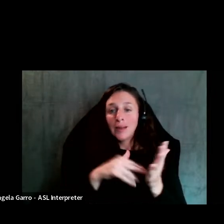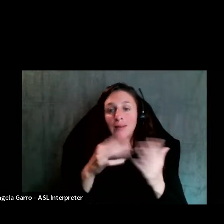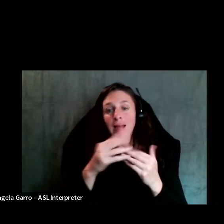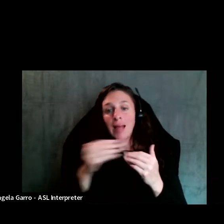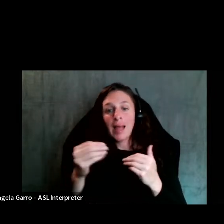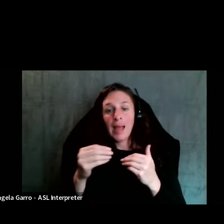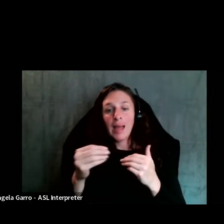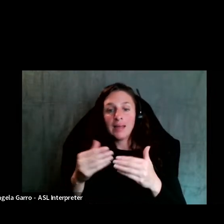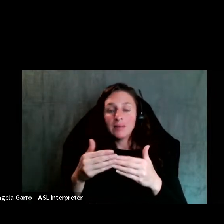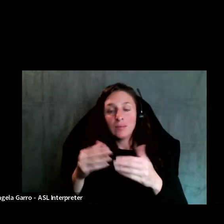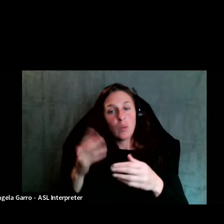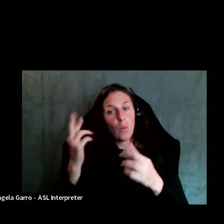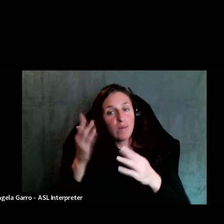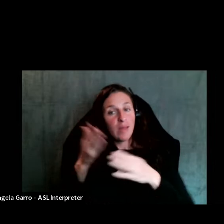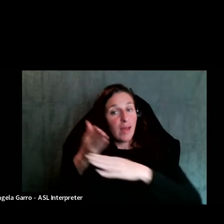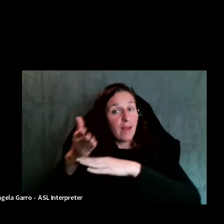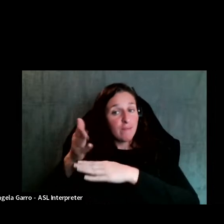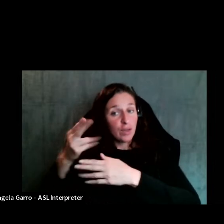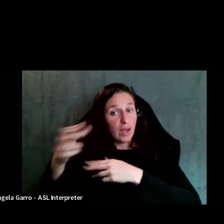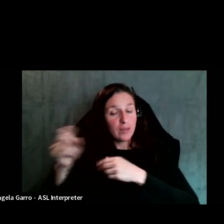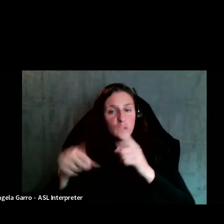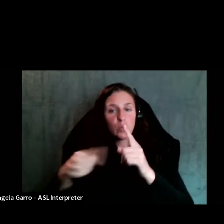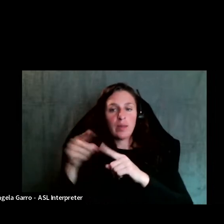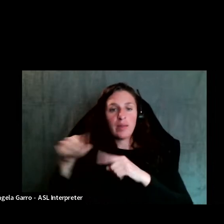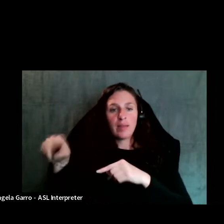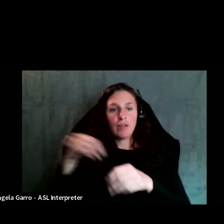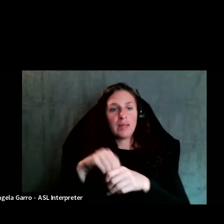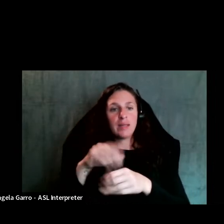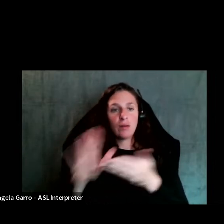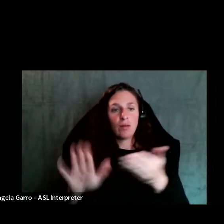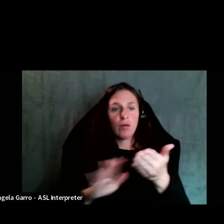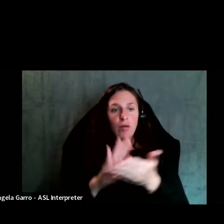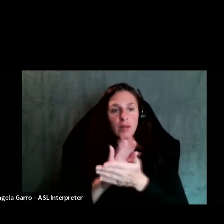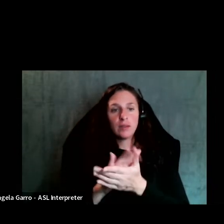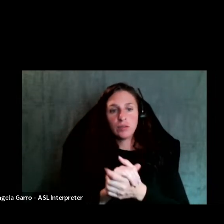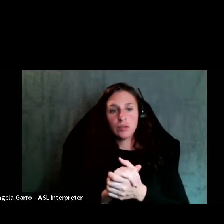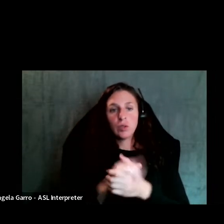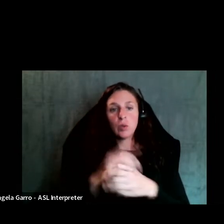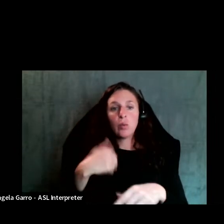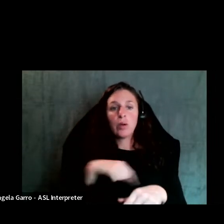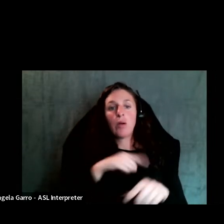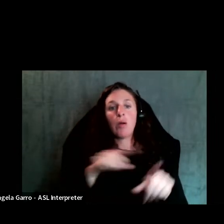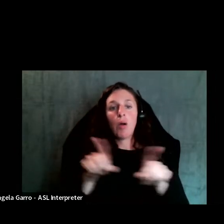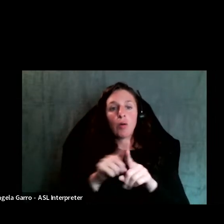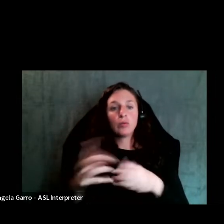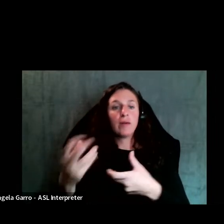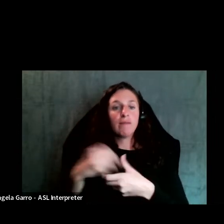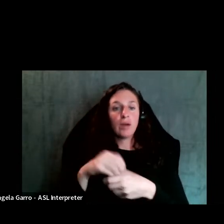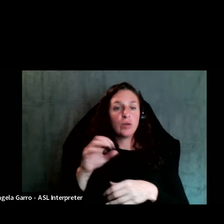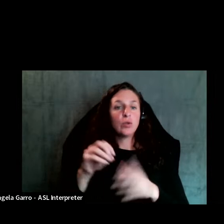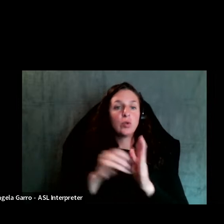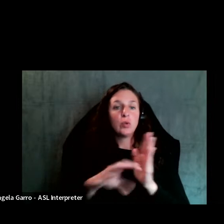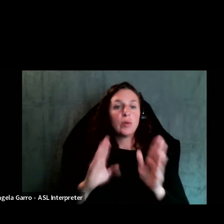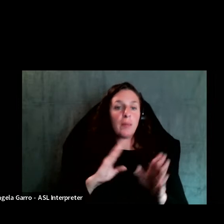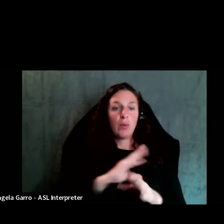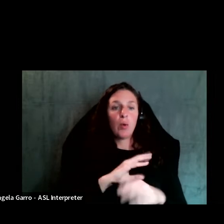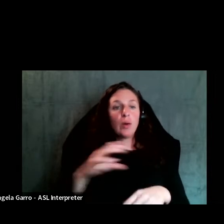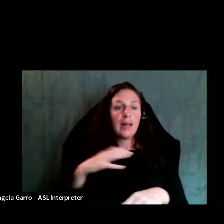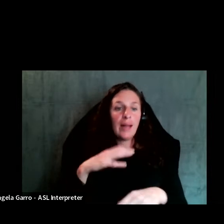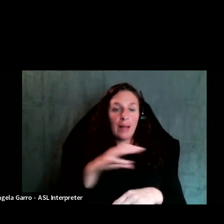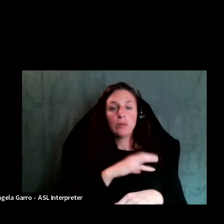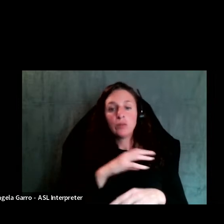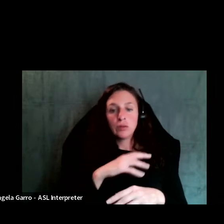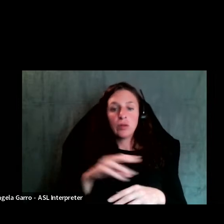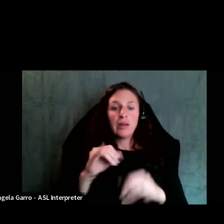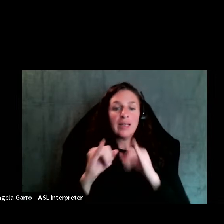beyond high school when they're in college. We've also had involvement of student board council members on the interview committee to